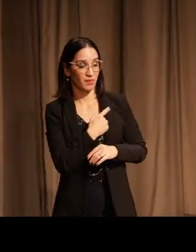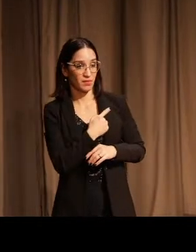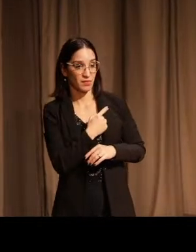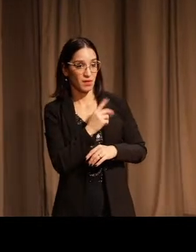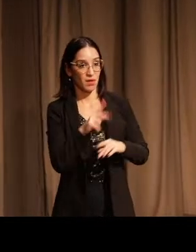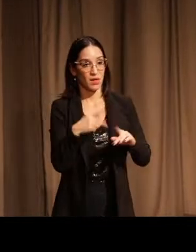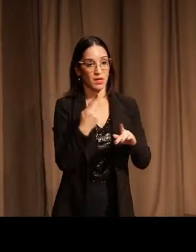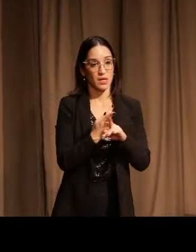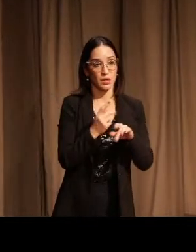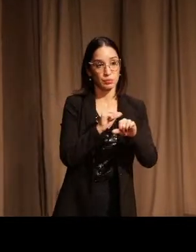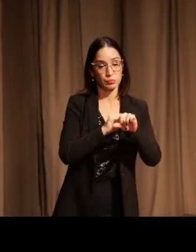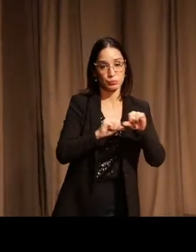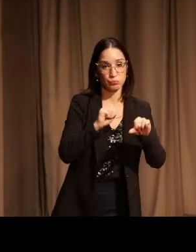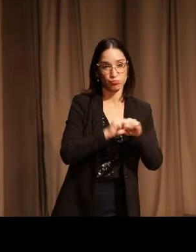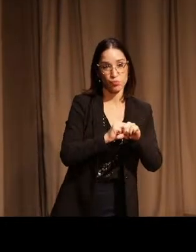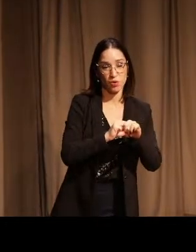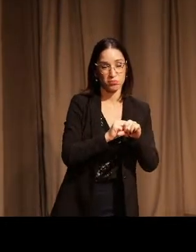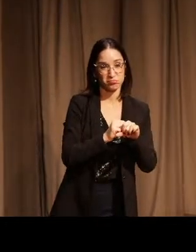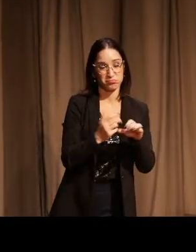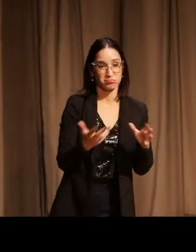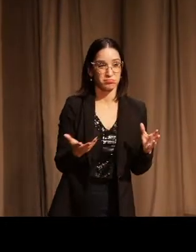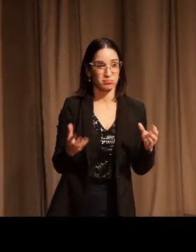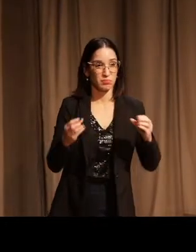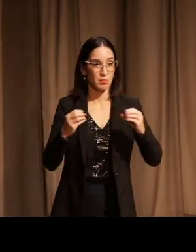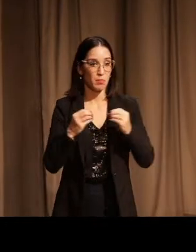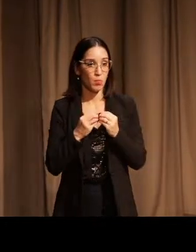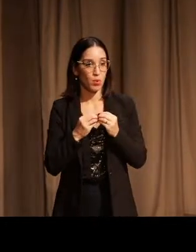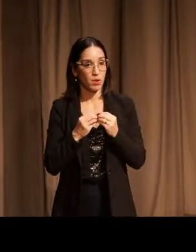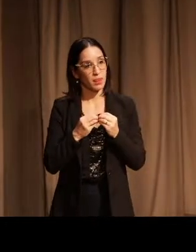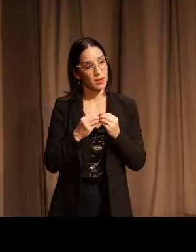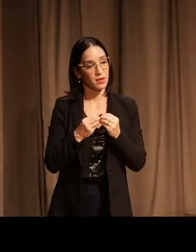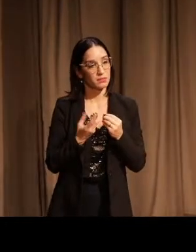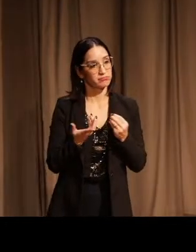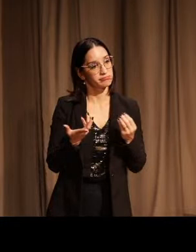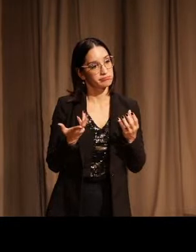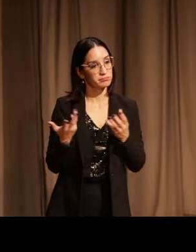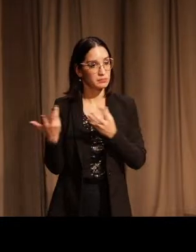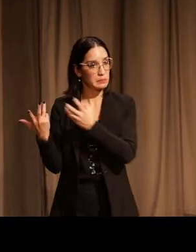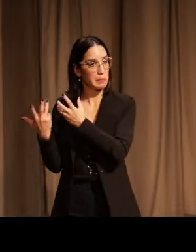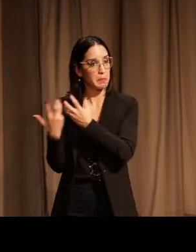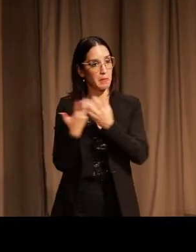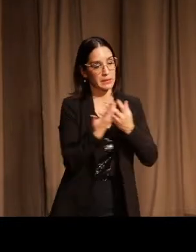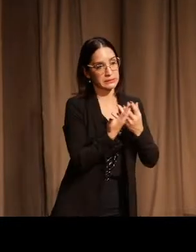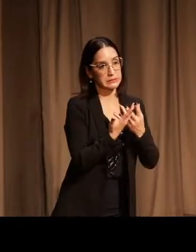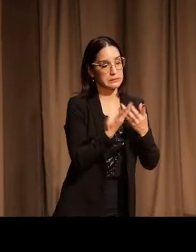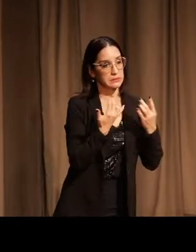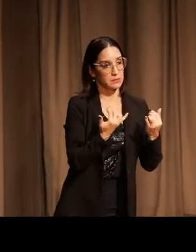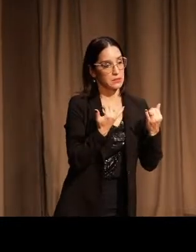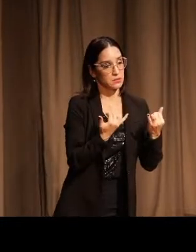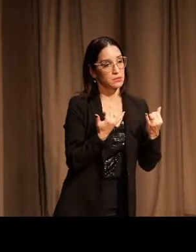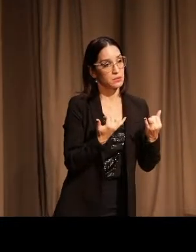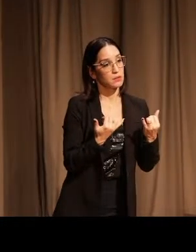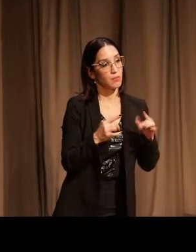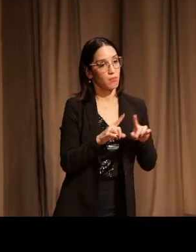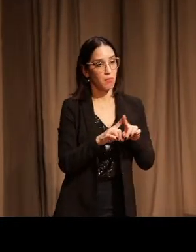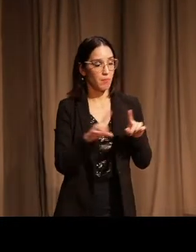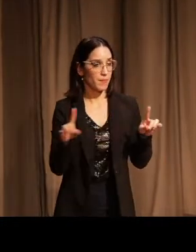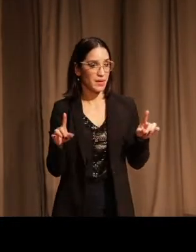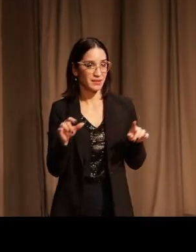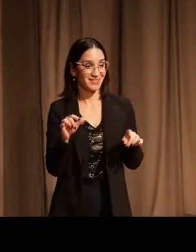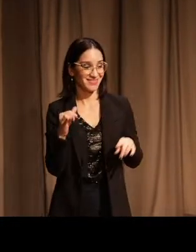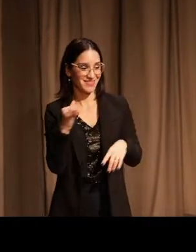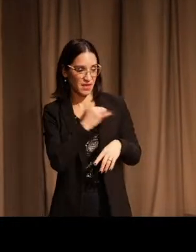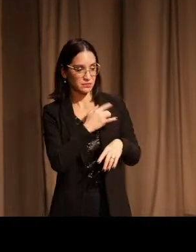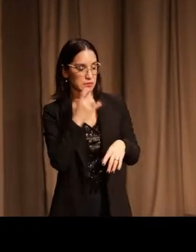work as a kind of compass for me into today. And it was in that moment